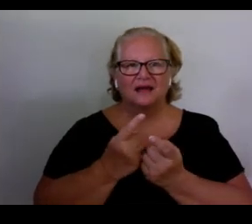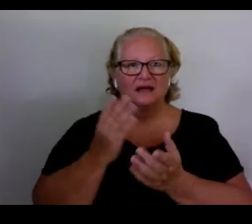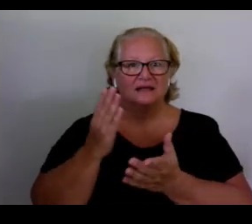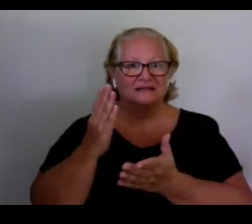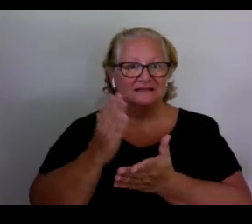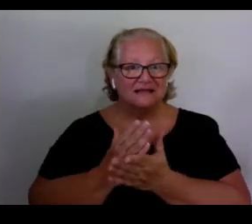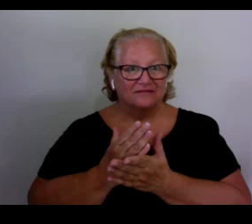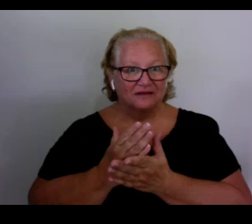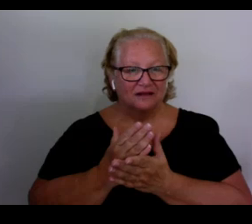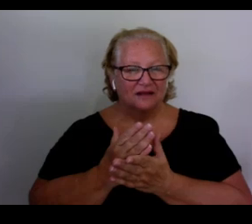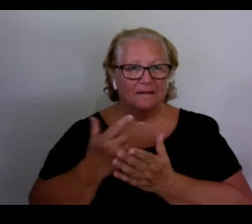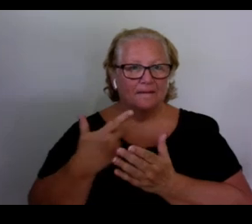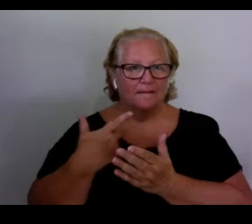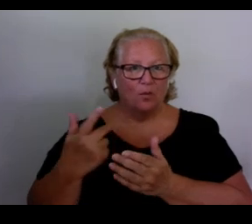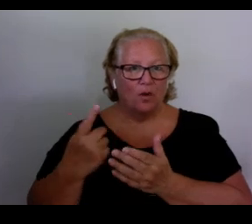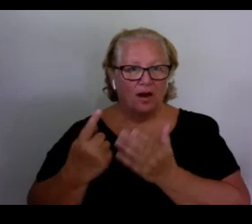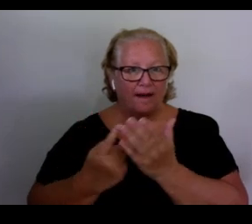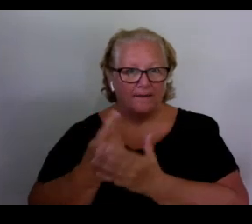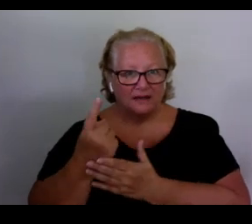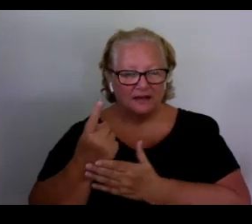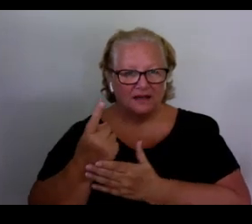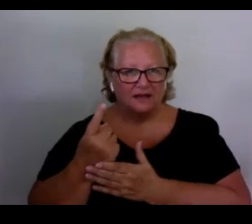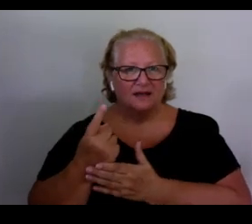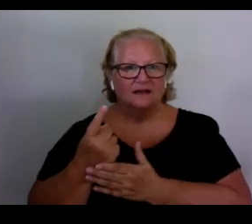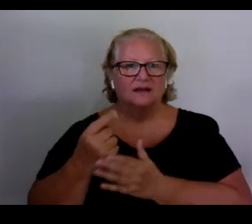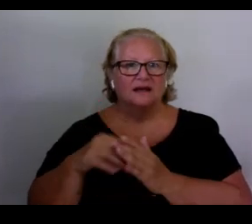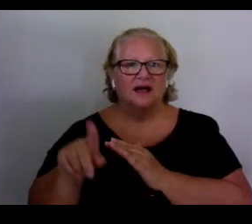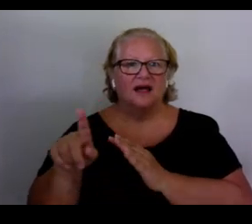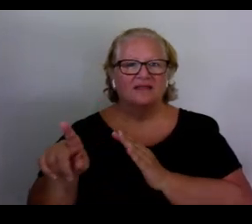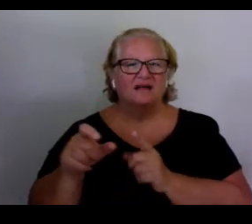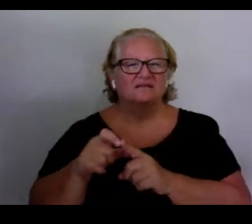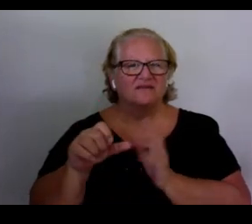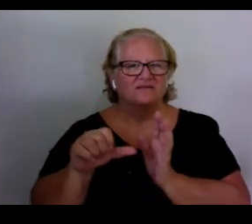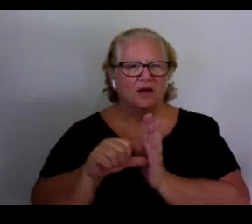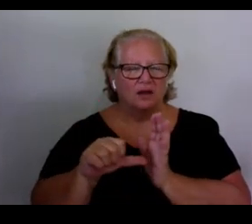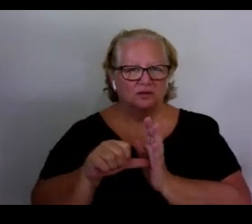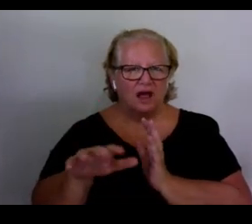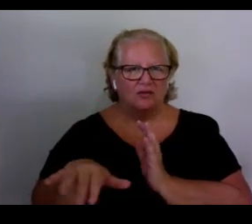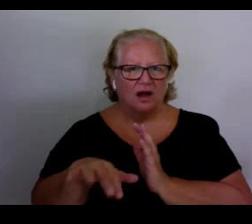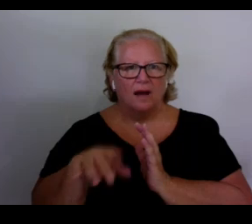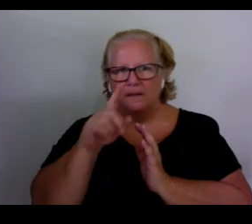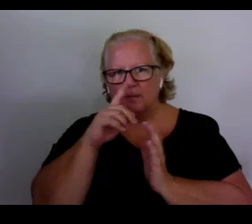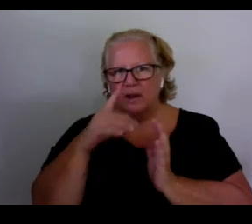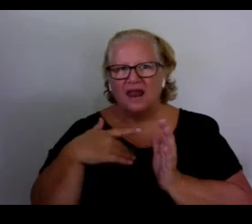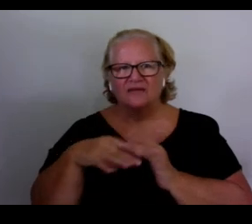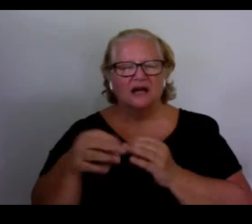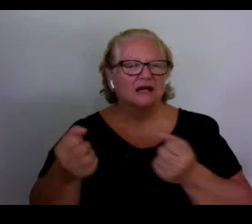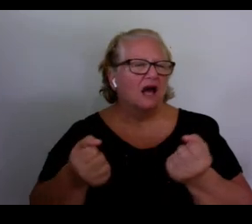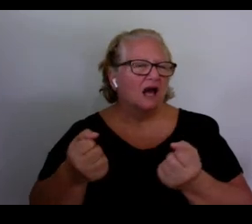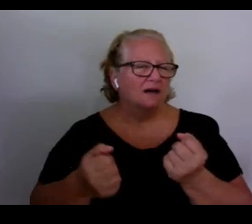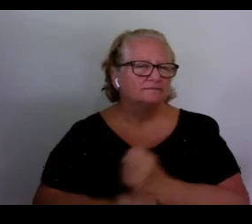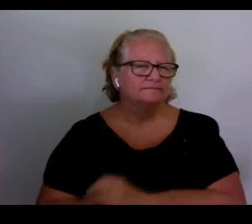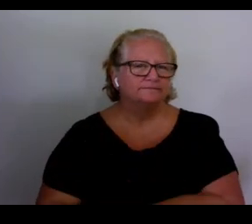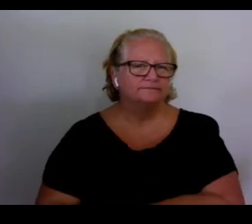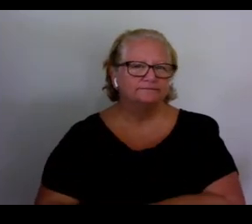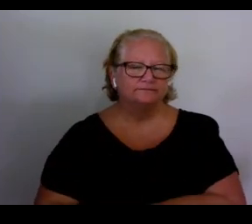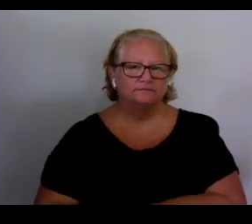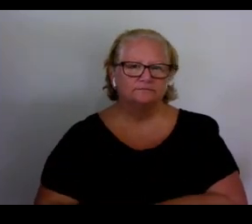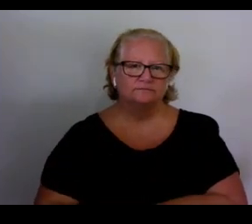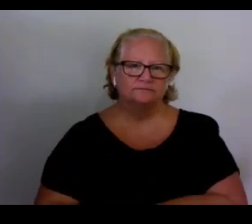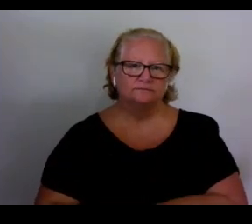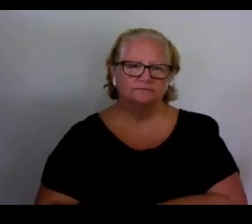rise that's in the financial hardship space is people living in cars. Yeah.